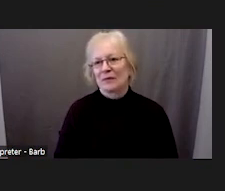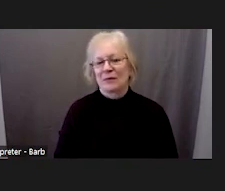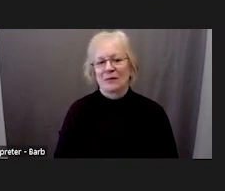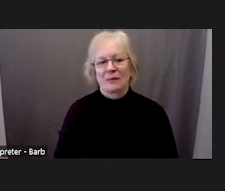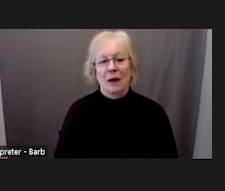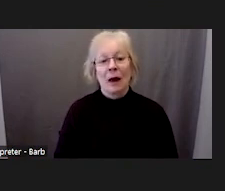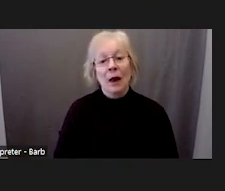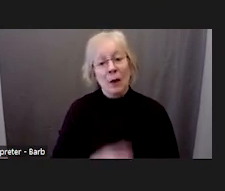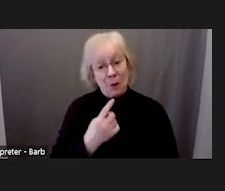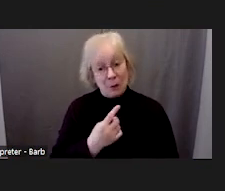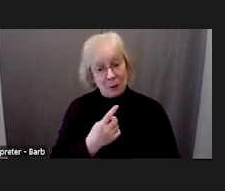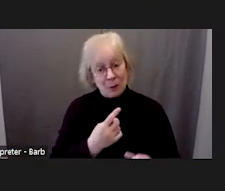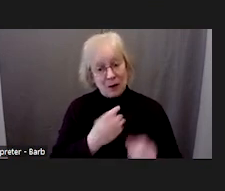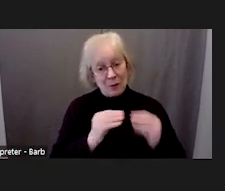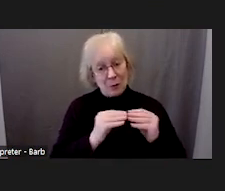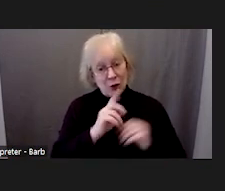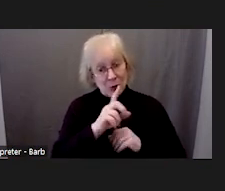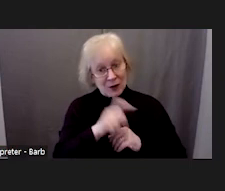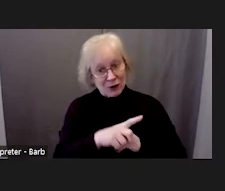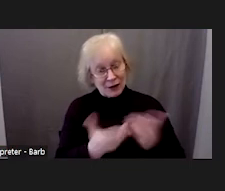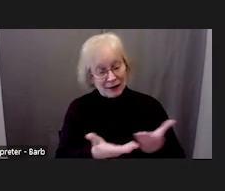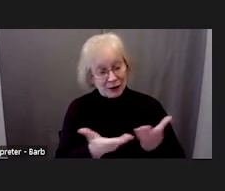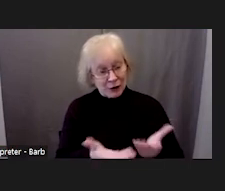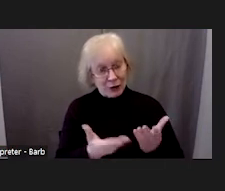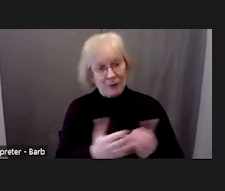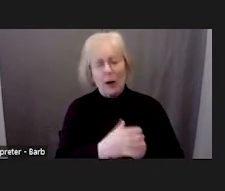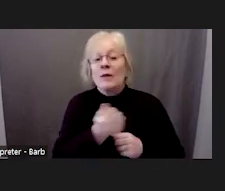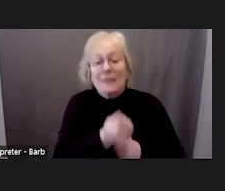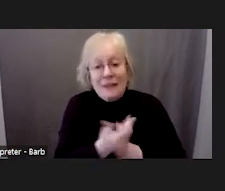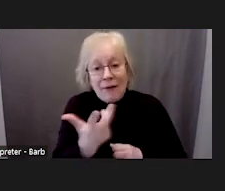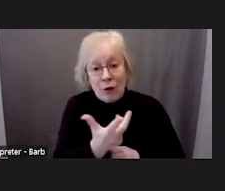have another question here. A number of questions.